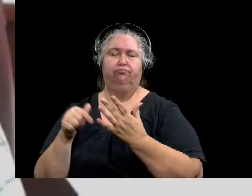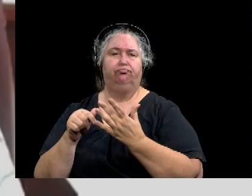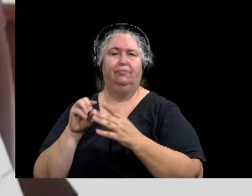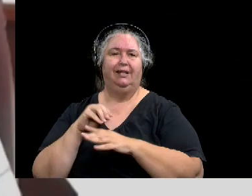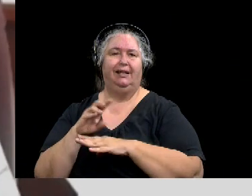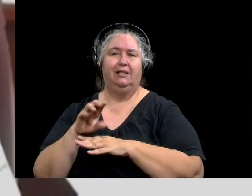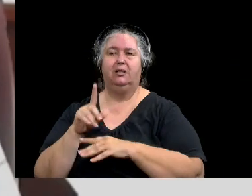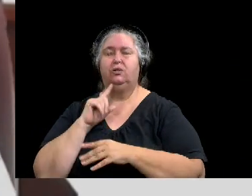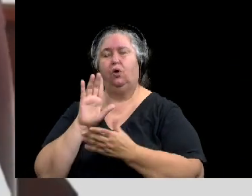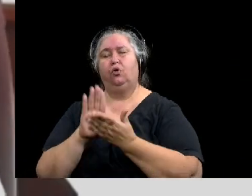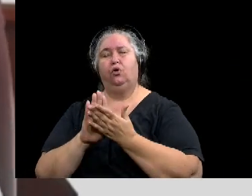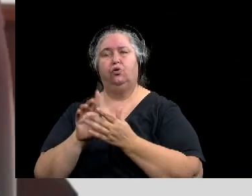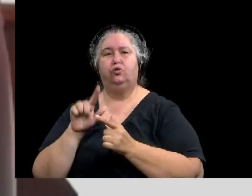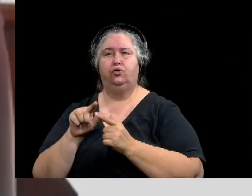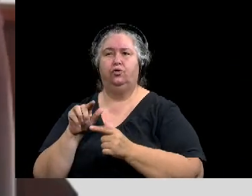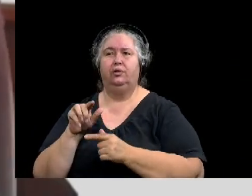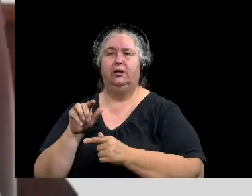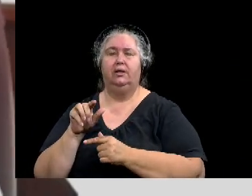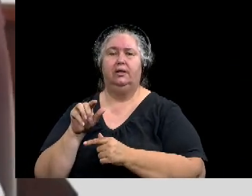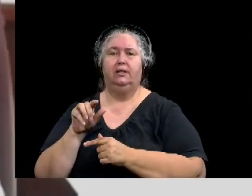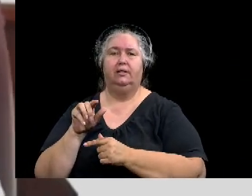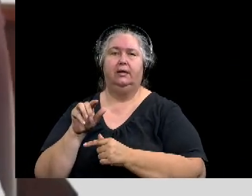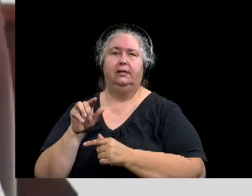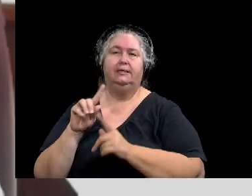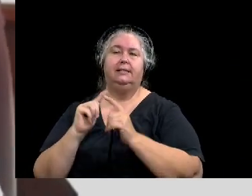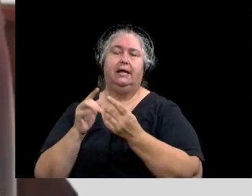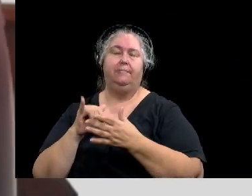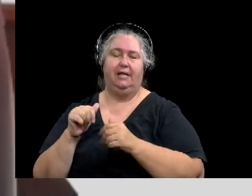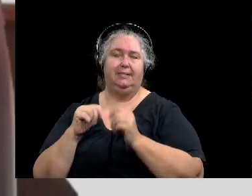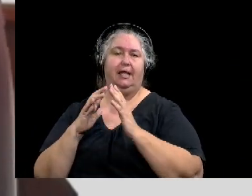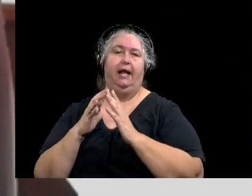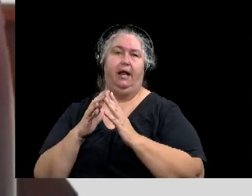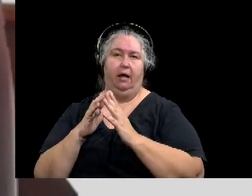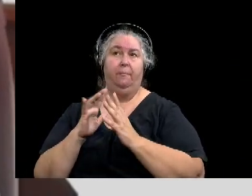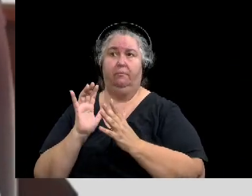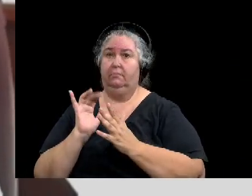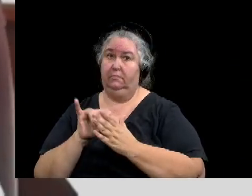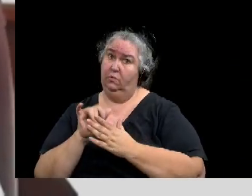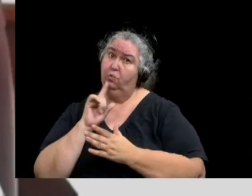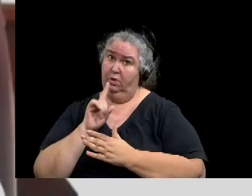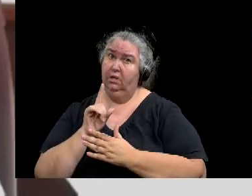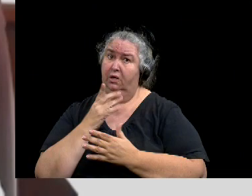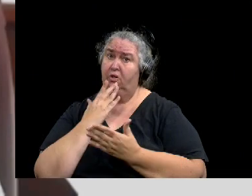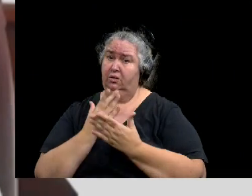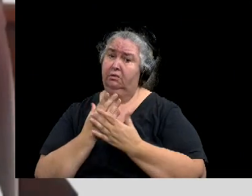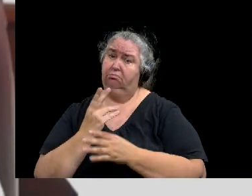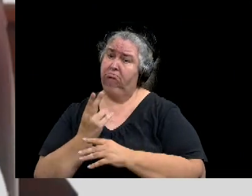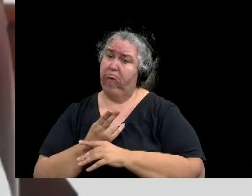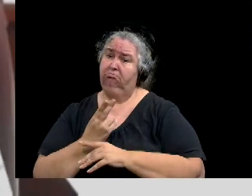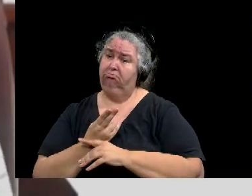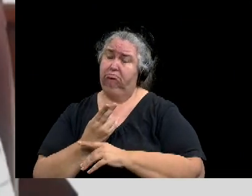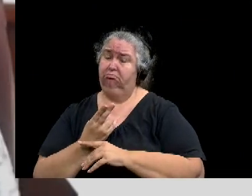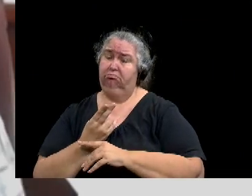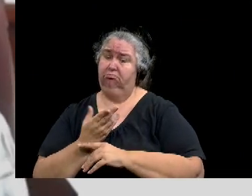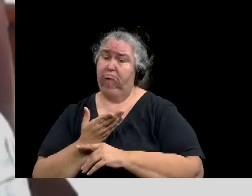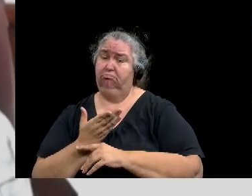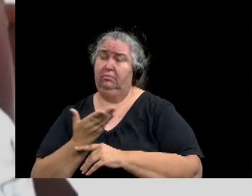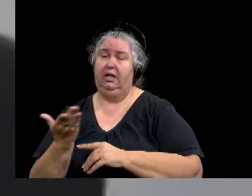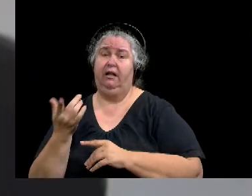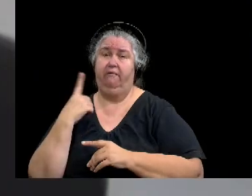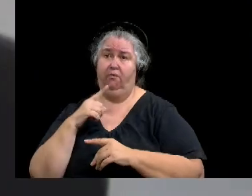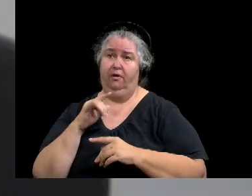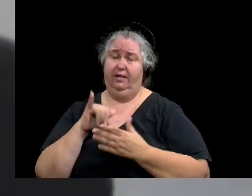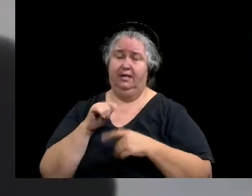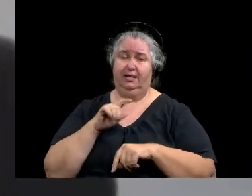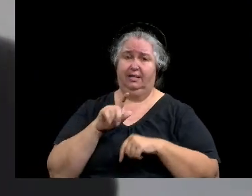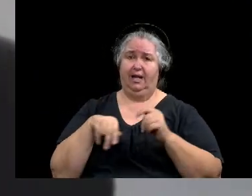Medical Society and the team that stood that up. It is a very useful tool in a time like this. Rick, if I